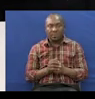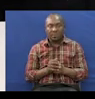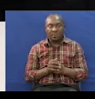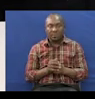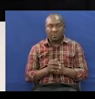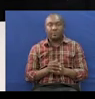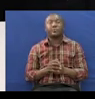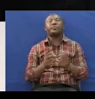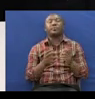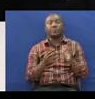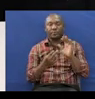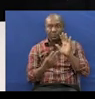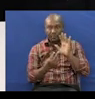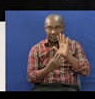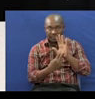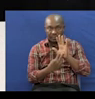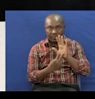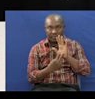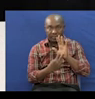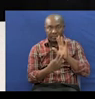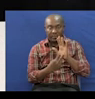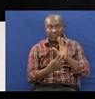it's round, but it's a sphere also.